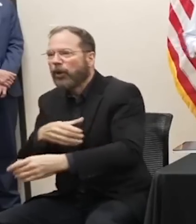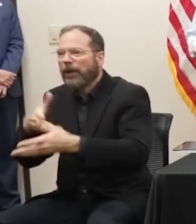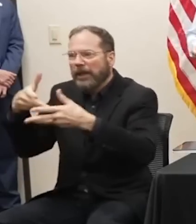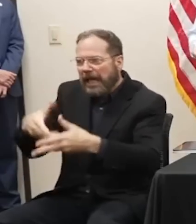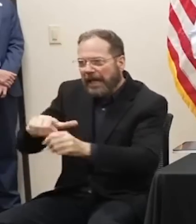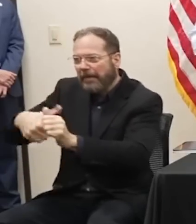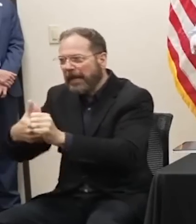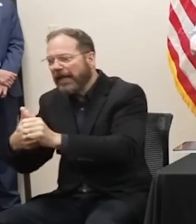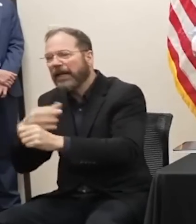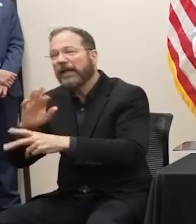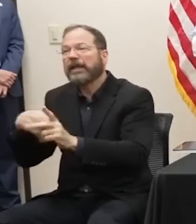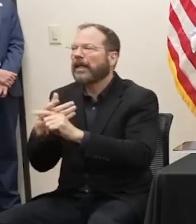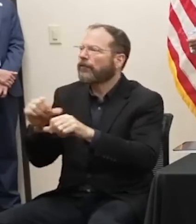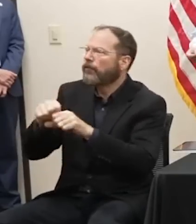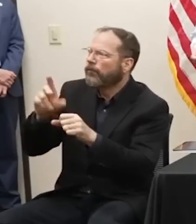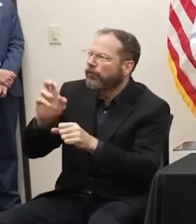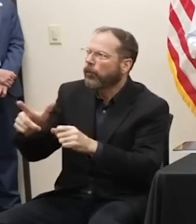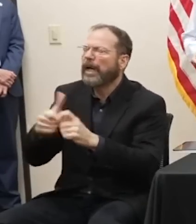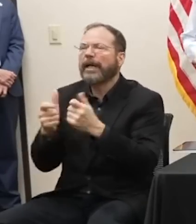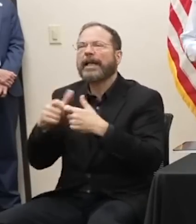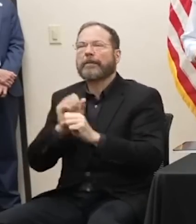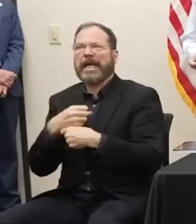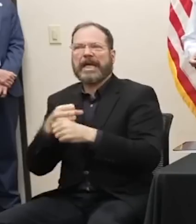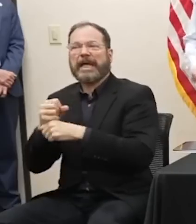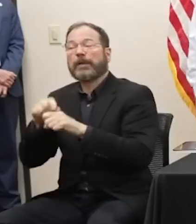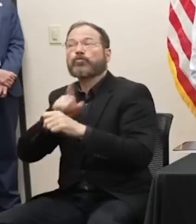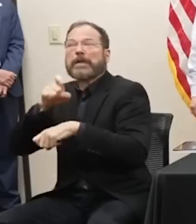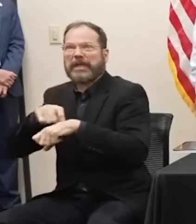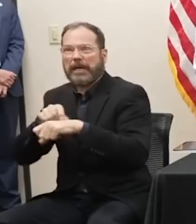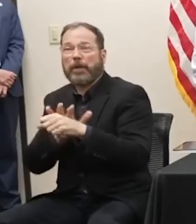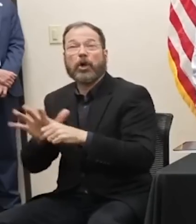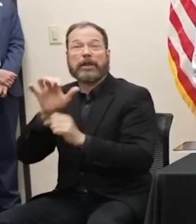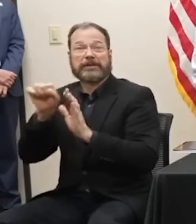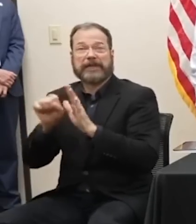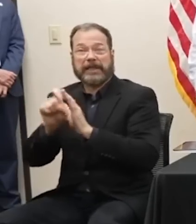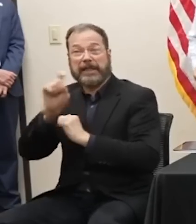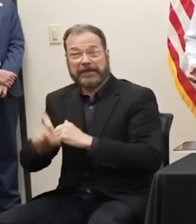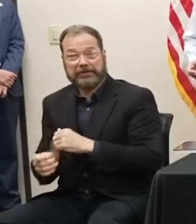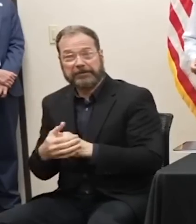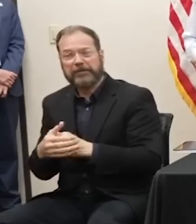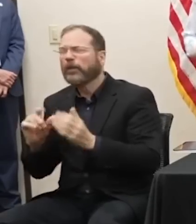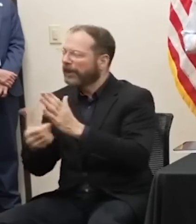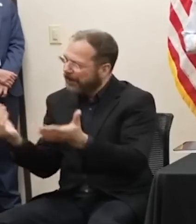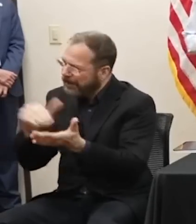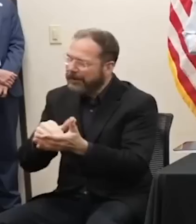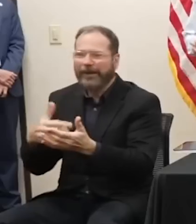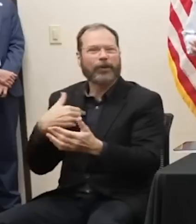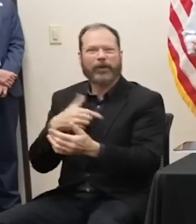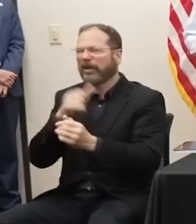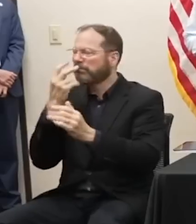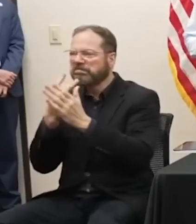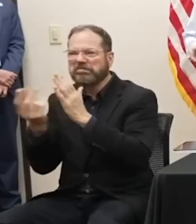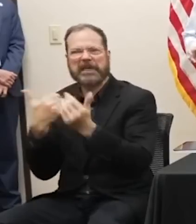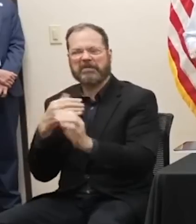can see the type of fuel and how electricity is being produced in real time across the state of Texas. So to reemphasize, we are not forecasting